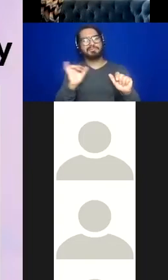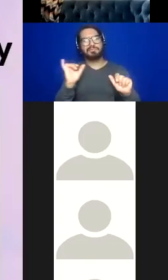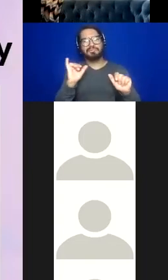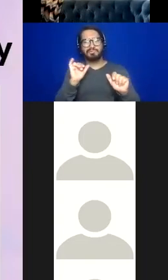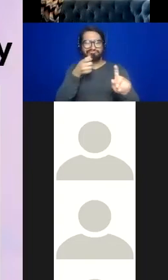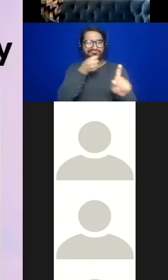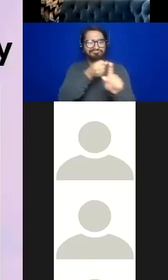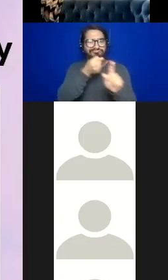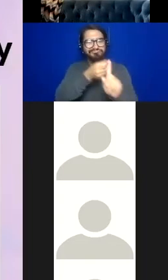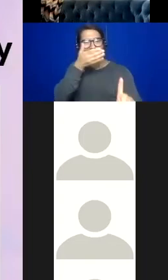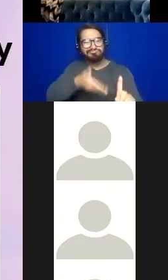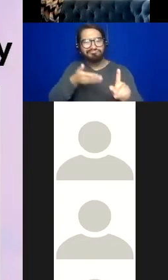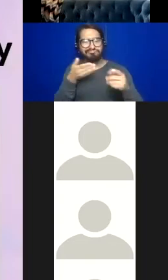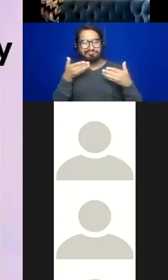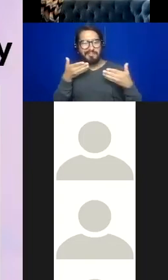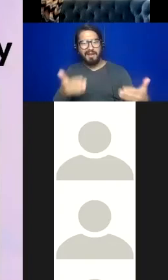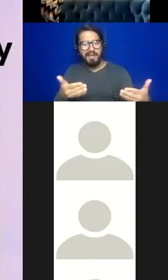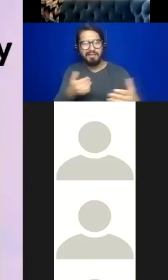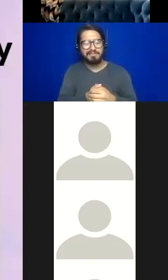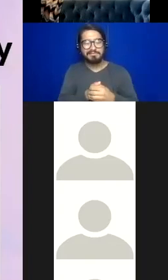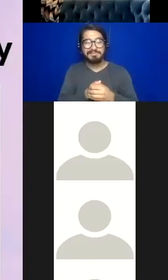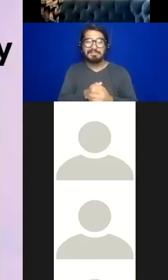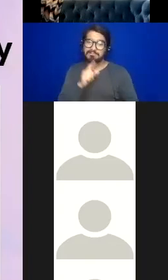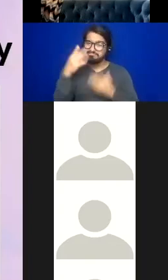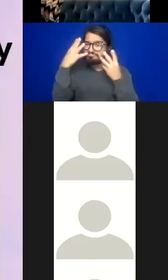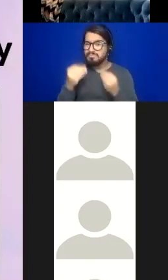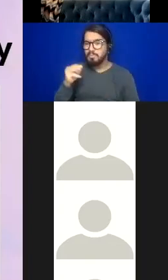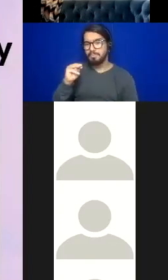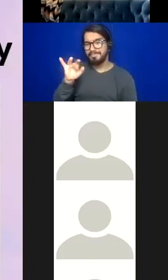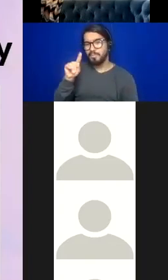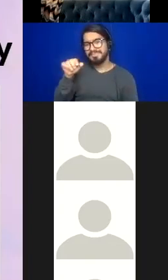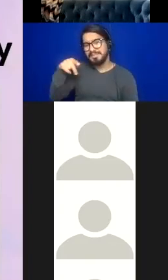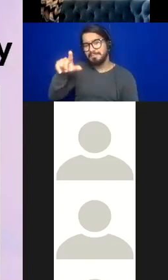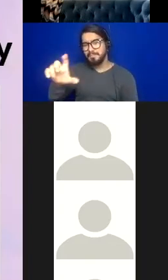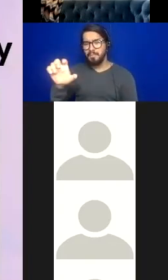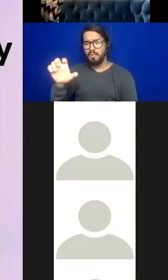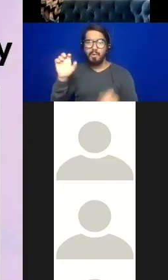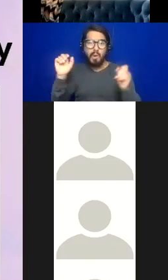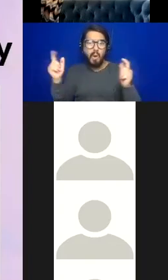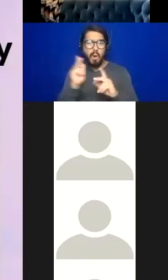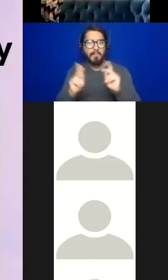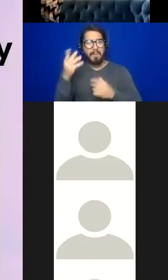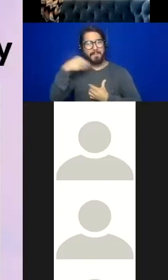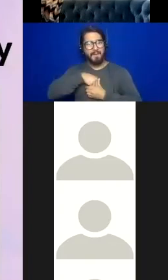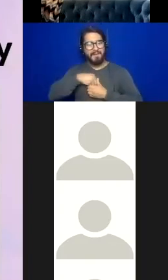to be multiple, and I really love all the specific people who live in this body and what we do